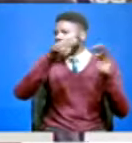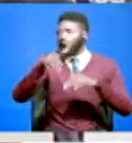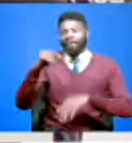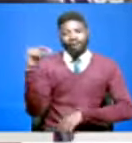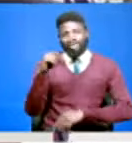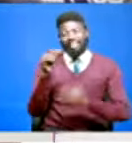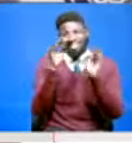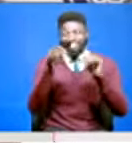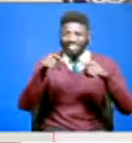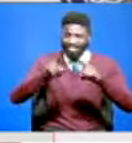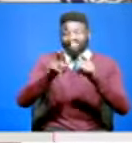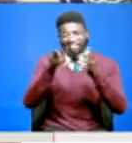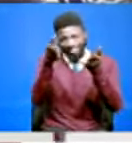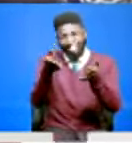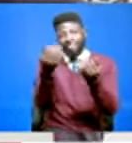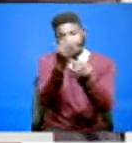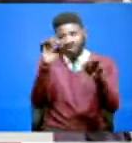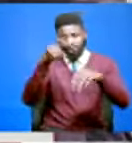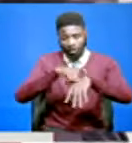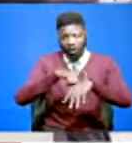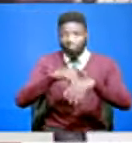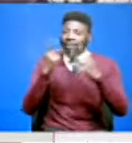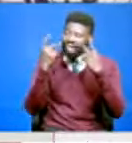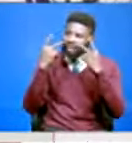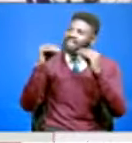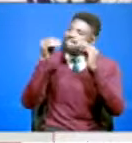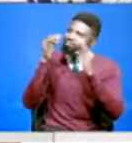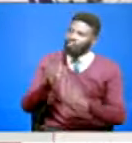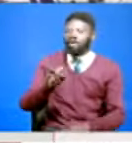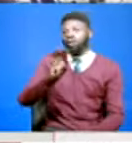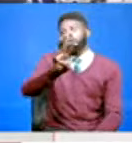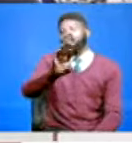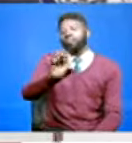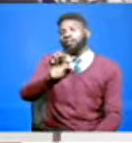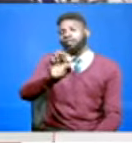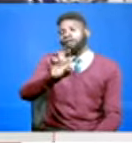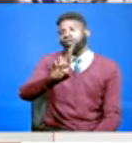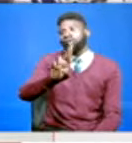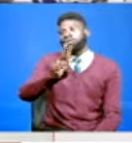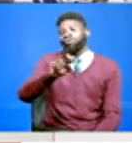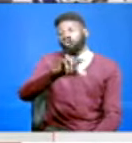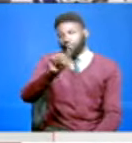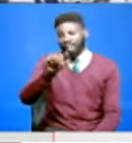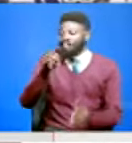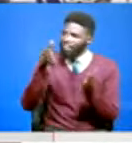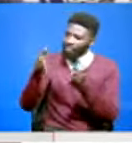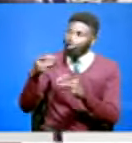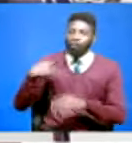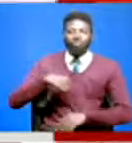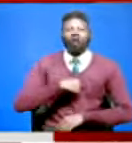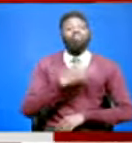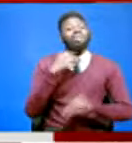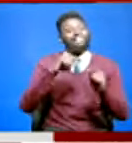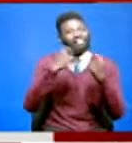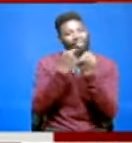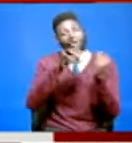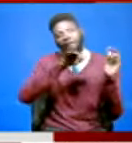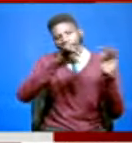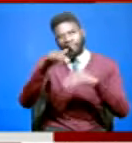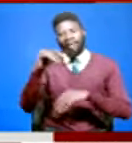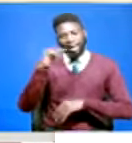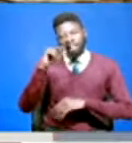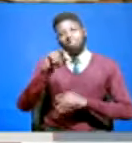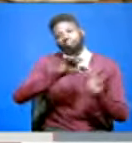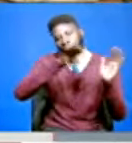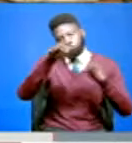you'll have some time, nimeona speaker Werunga ako hapo. Tunataka ile team inaenda Garissa ukue kwa hiyo team, kusaidia Ahmed